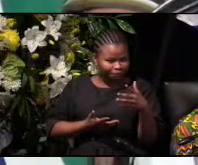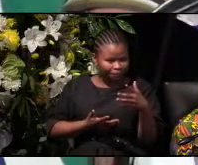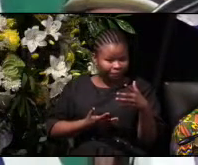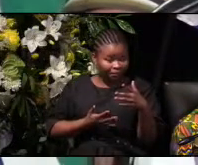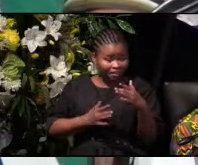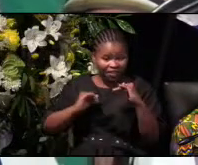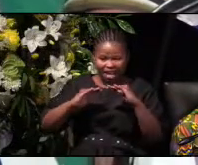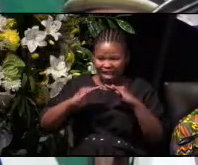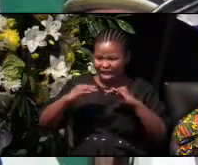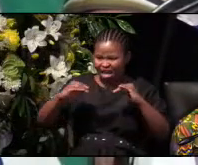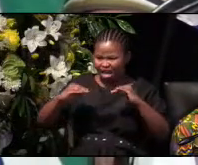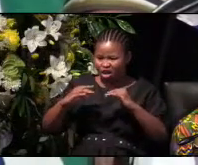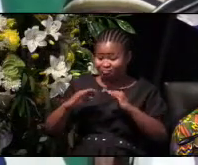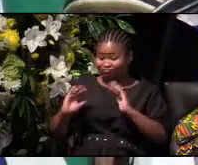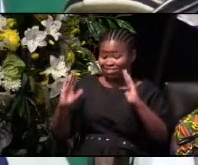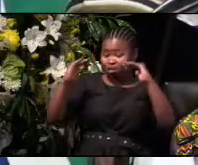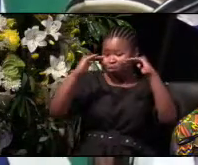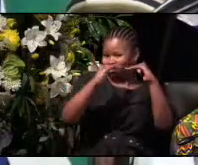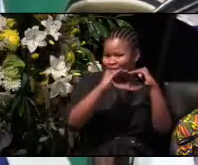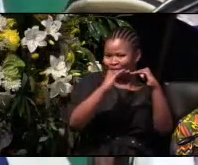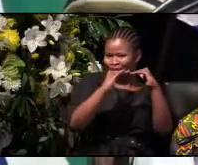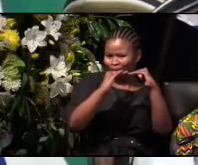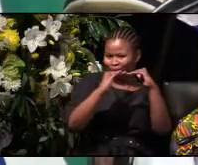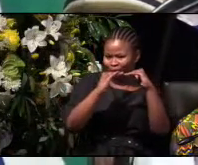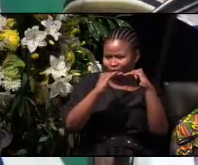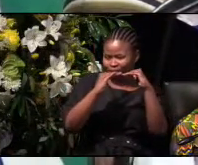headline obsessed democracy